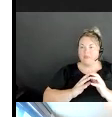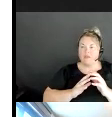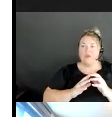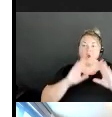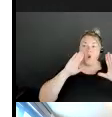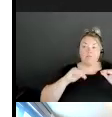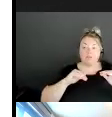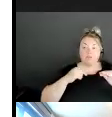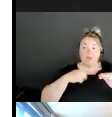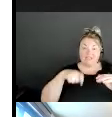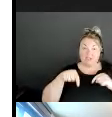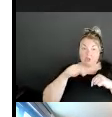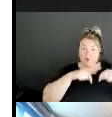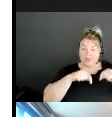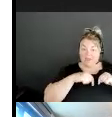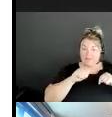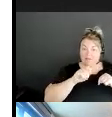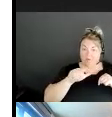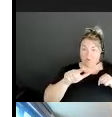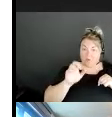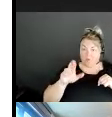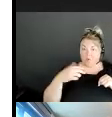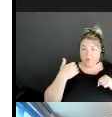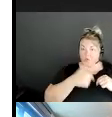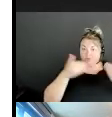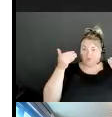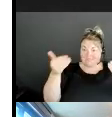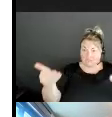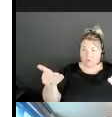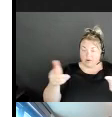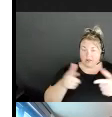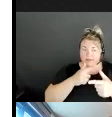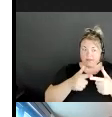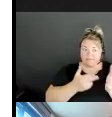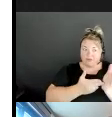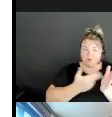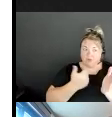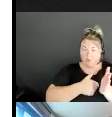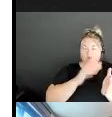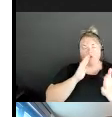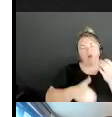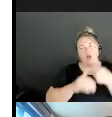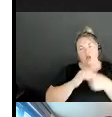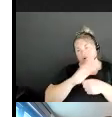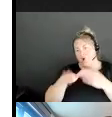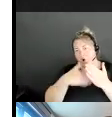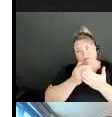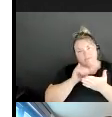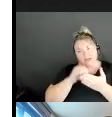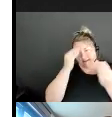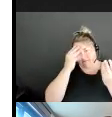Hopefully, do I need to go back at all, or do we continue and then just make sure that we're going to cover all of that